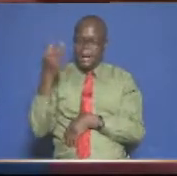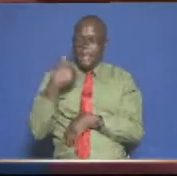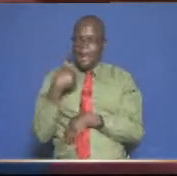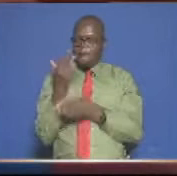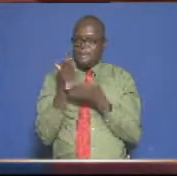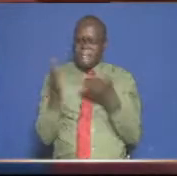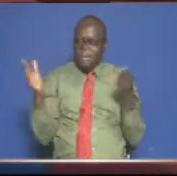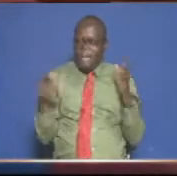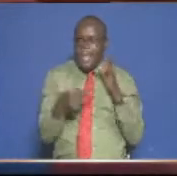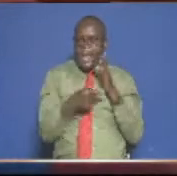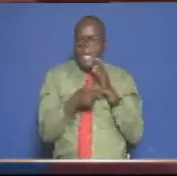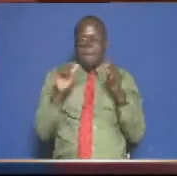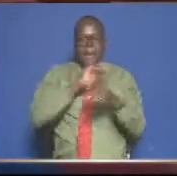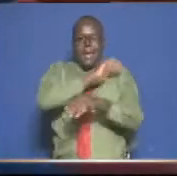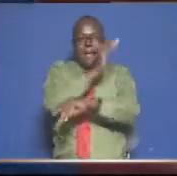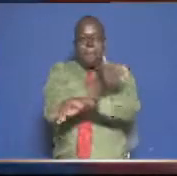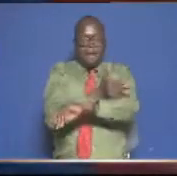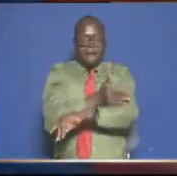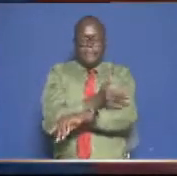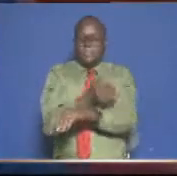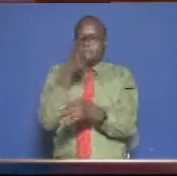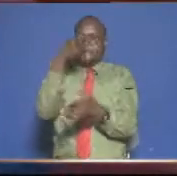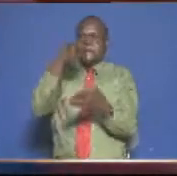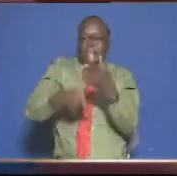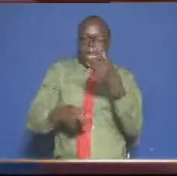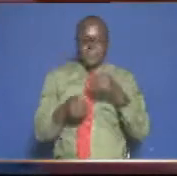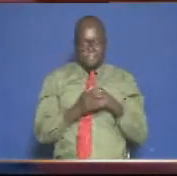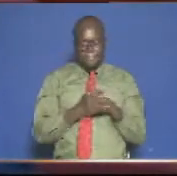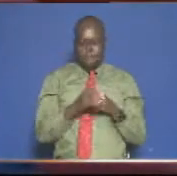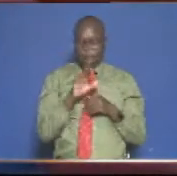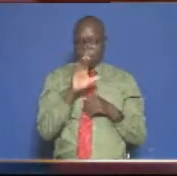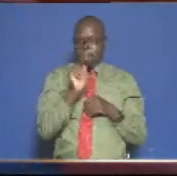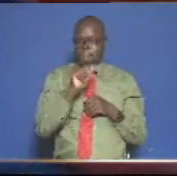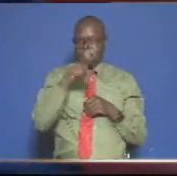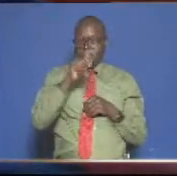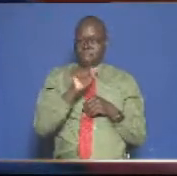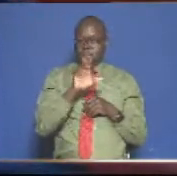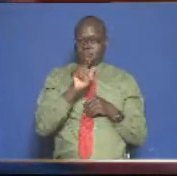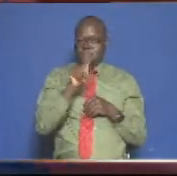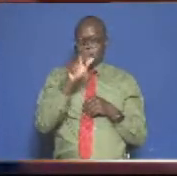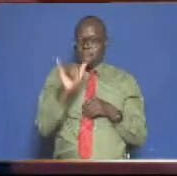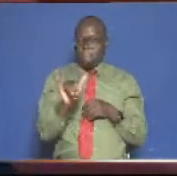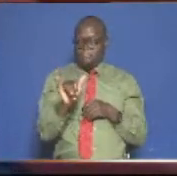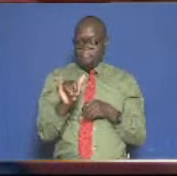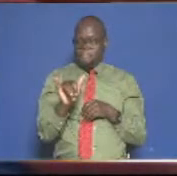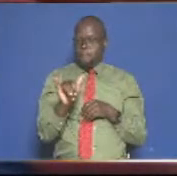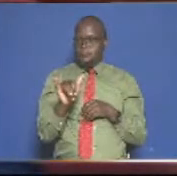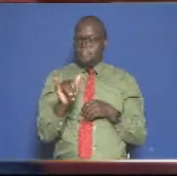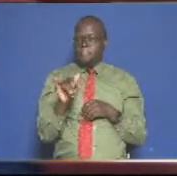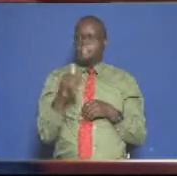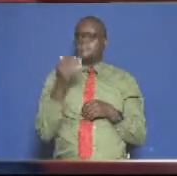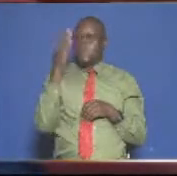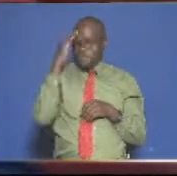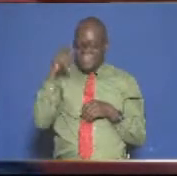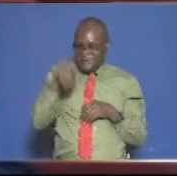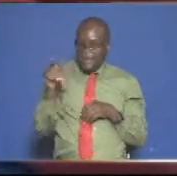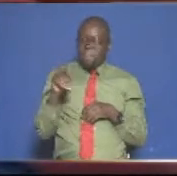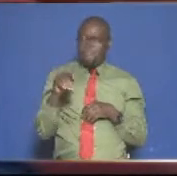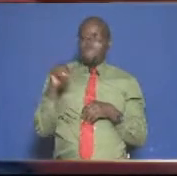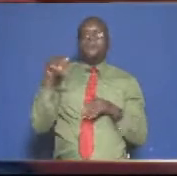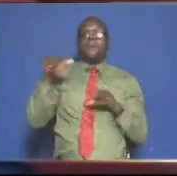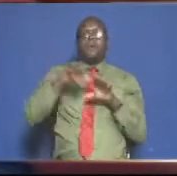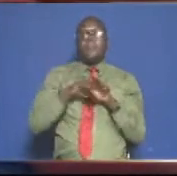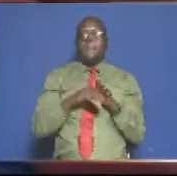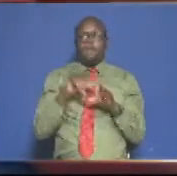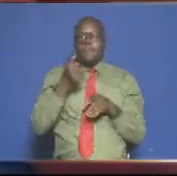component called capacity charges. And the member for GEM, you know, started from a very lower rank